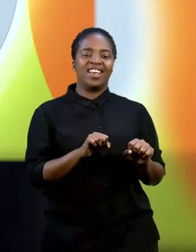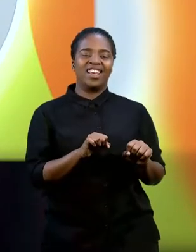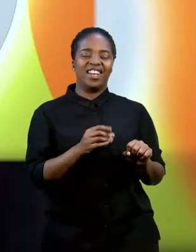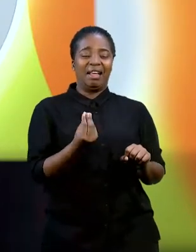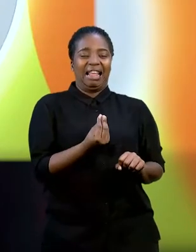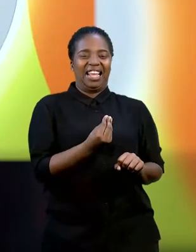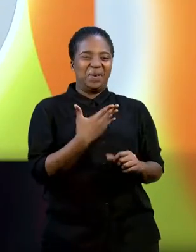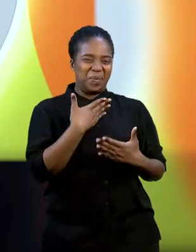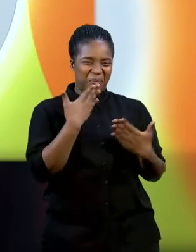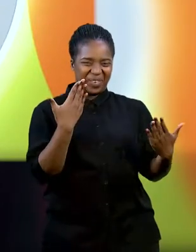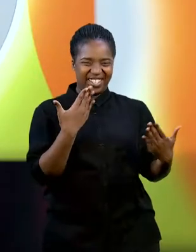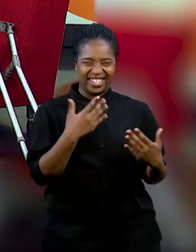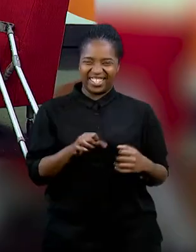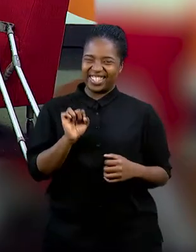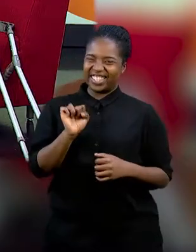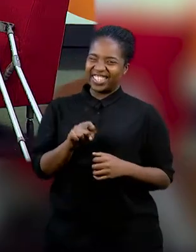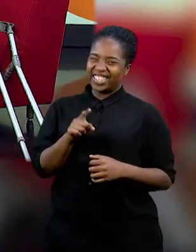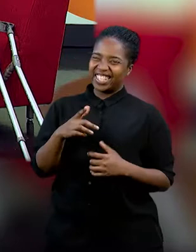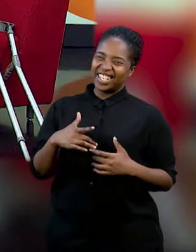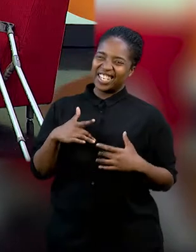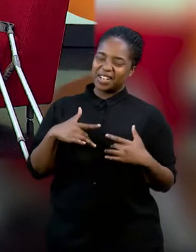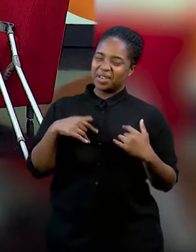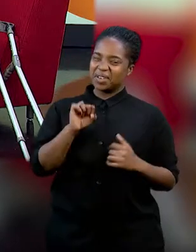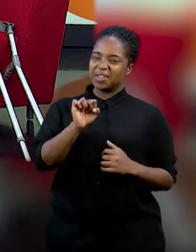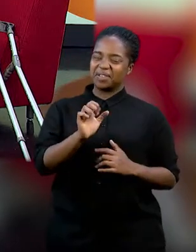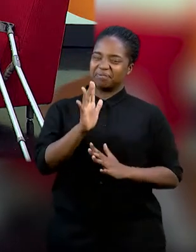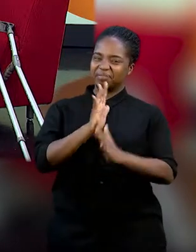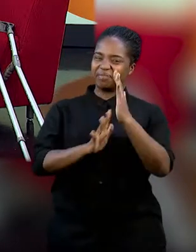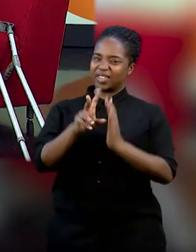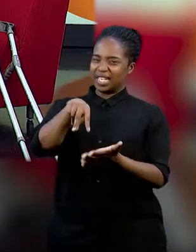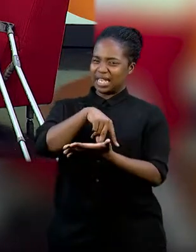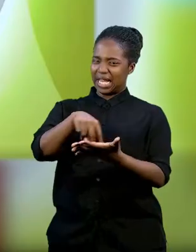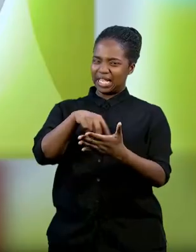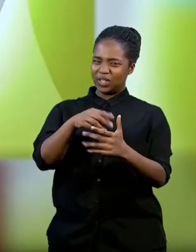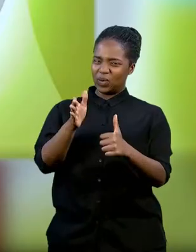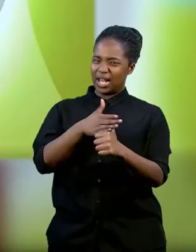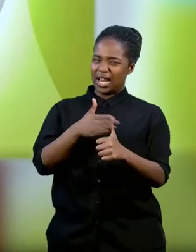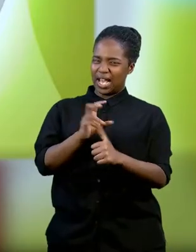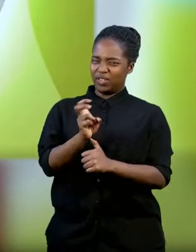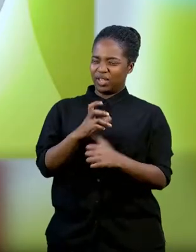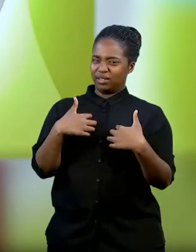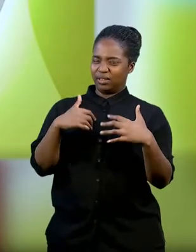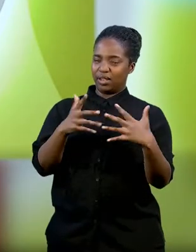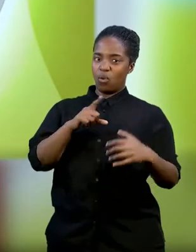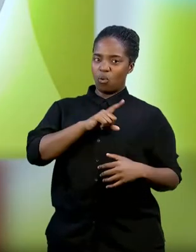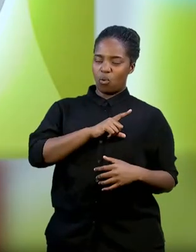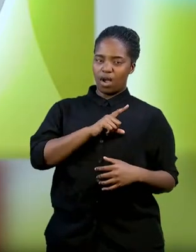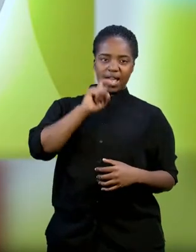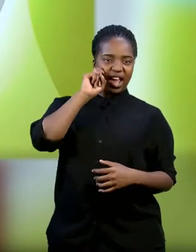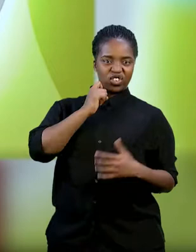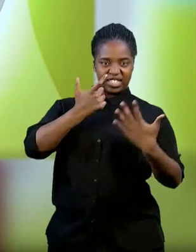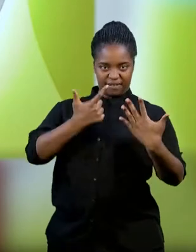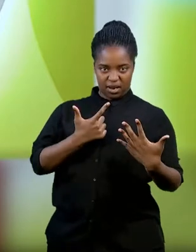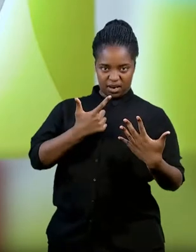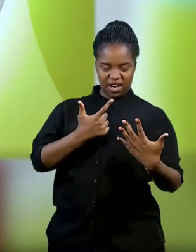pain. Exactly. Pele re ya go le tabeng tsena tsa go dantsha kao fela, operation e o e ntseng when you